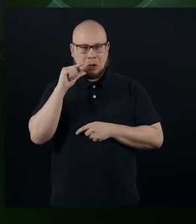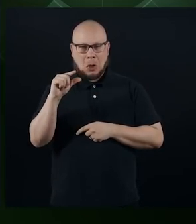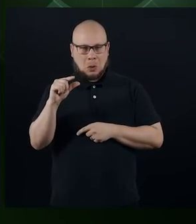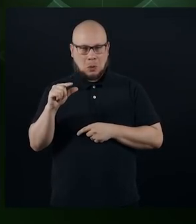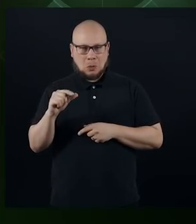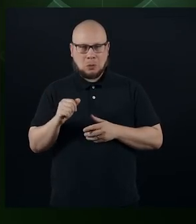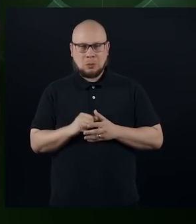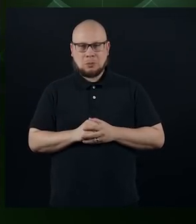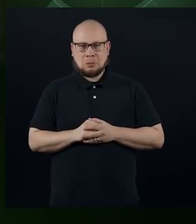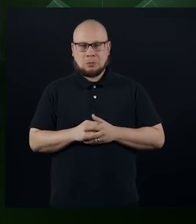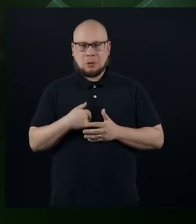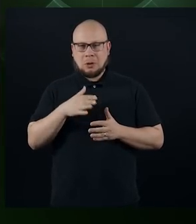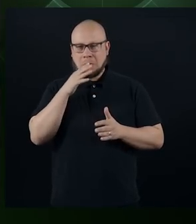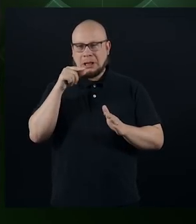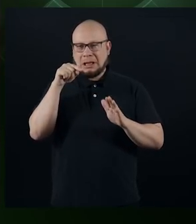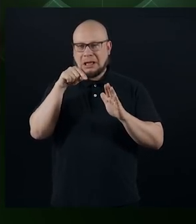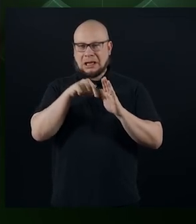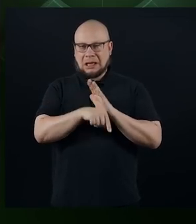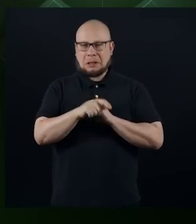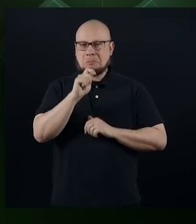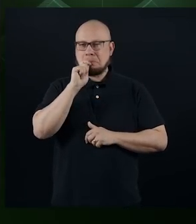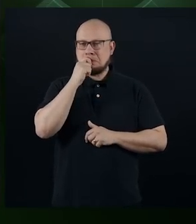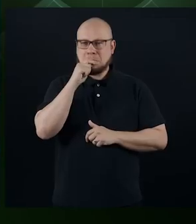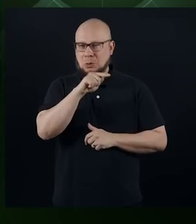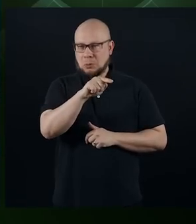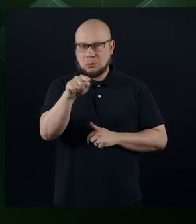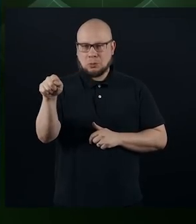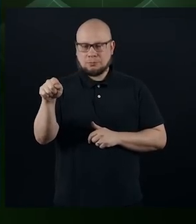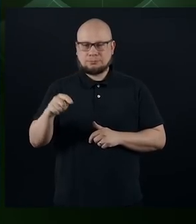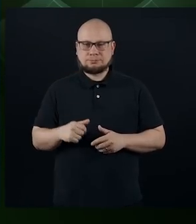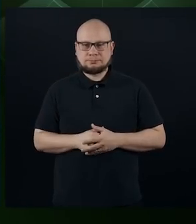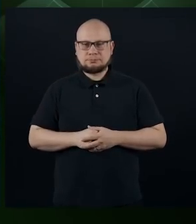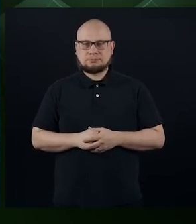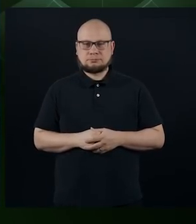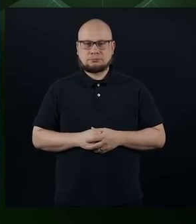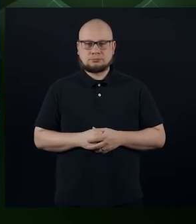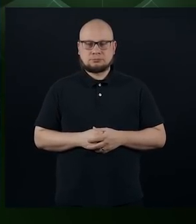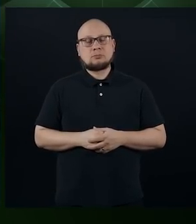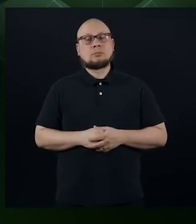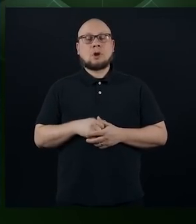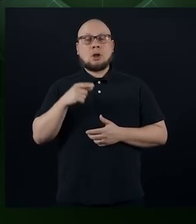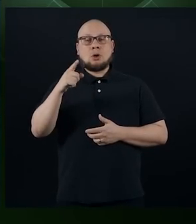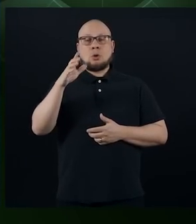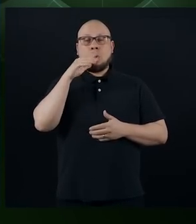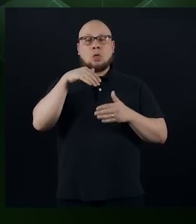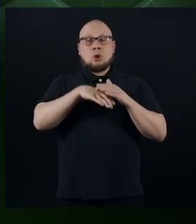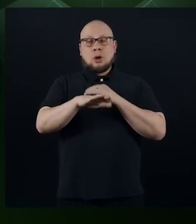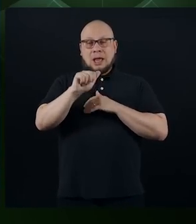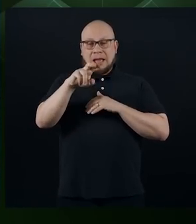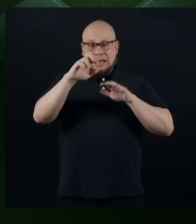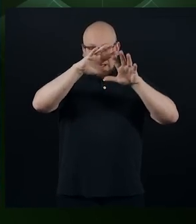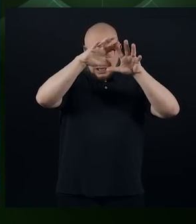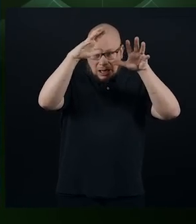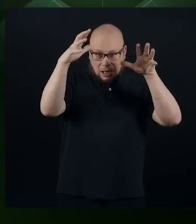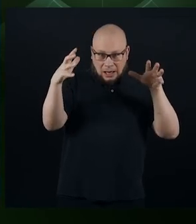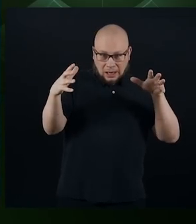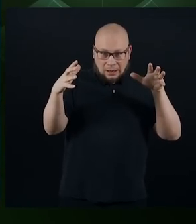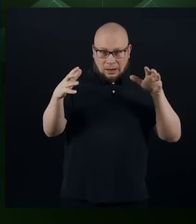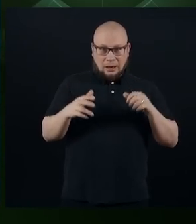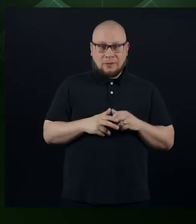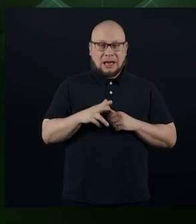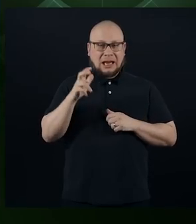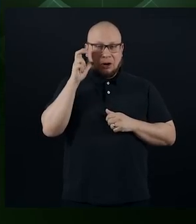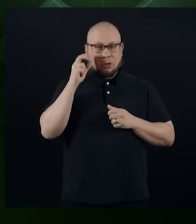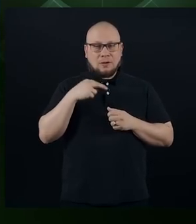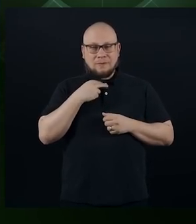tell no tale. You'll explore through haunted grotto caves, hearing all these